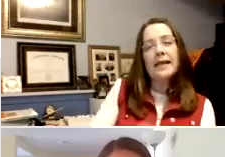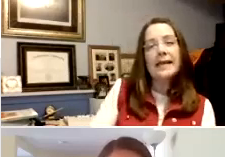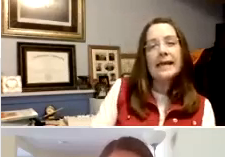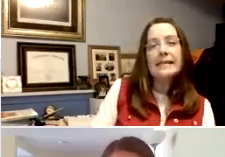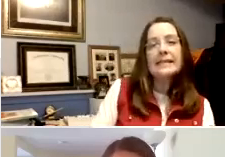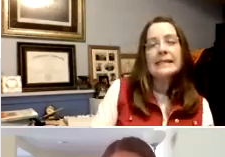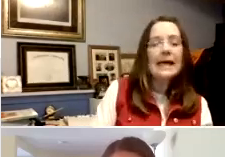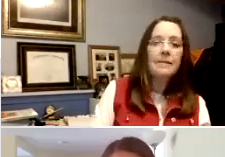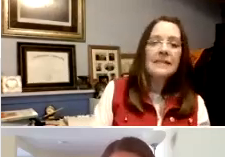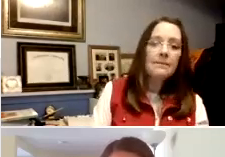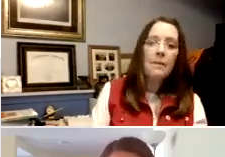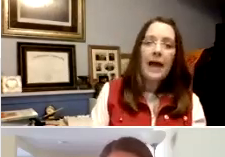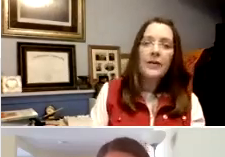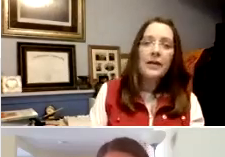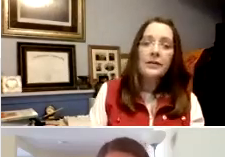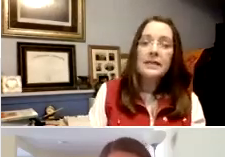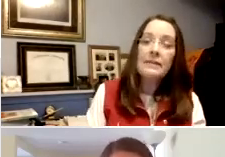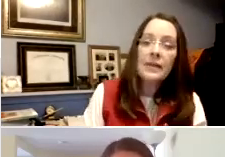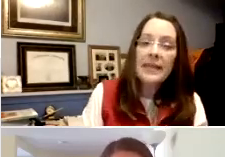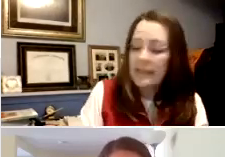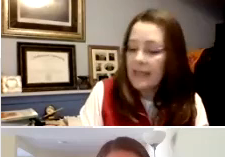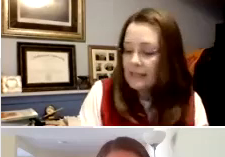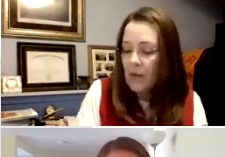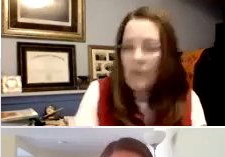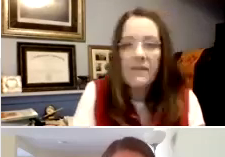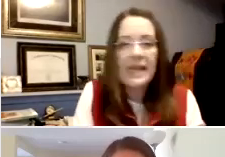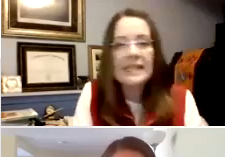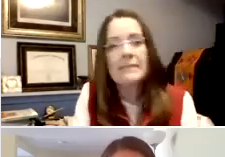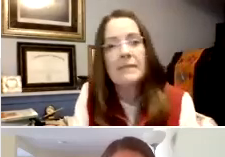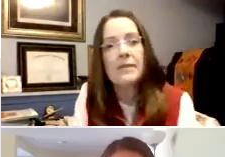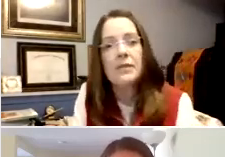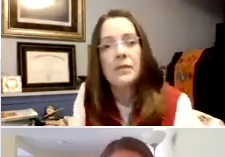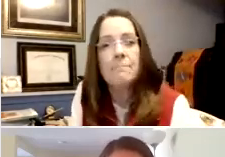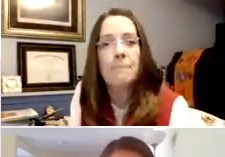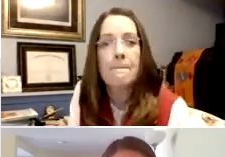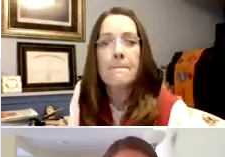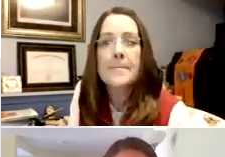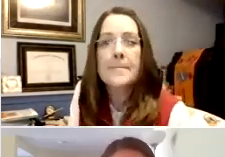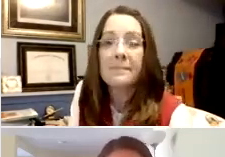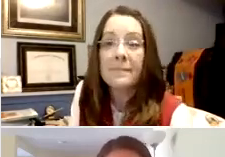that nice simple background, anybody want to take a guess about what phase this might be good for?